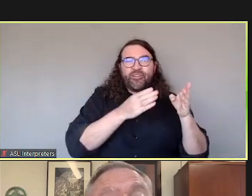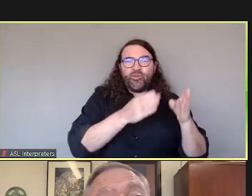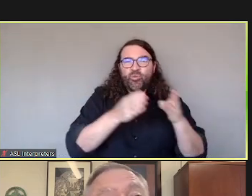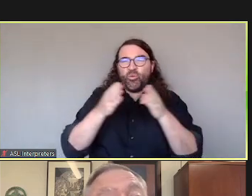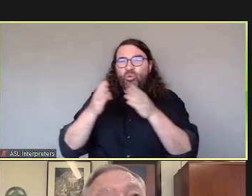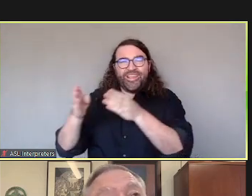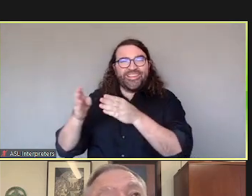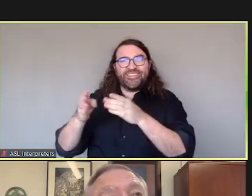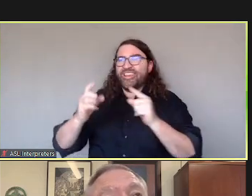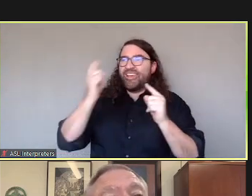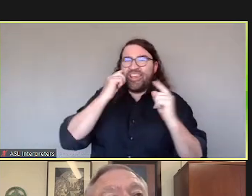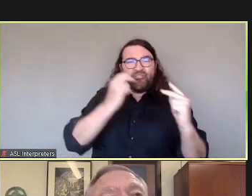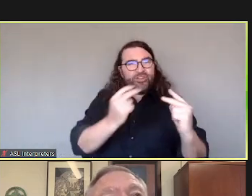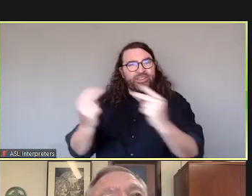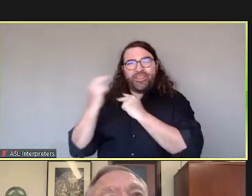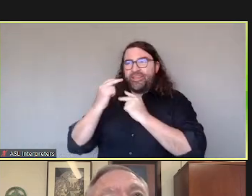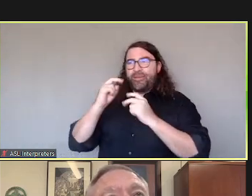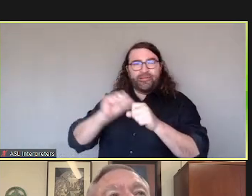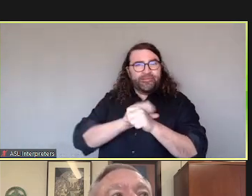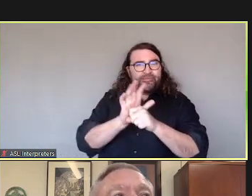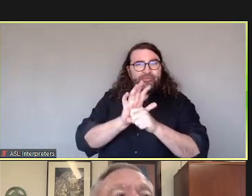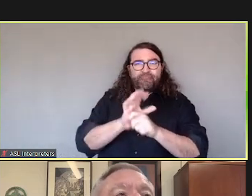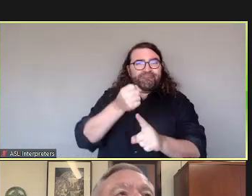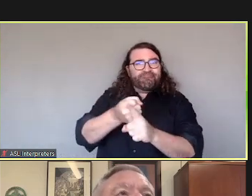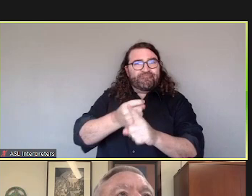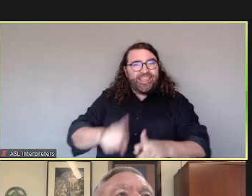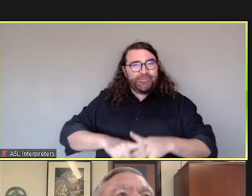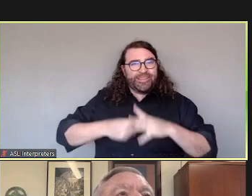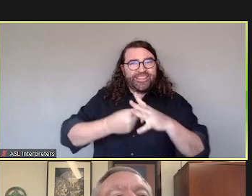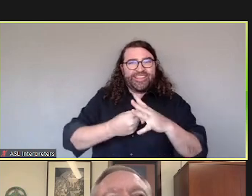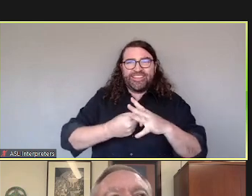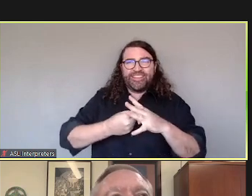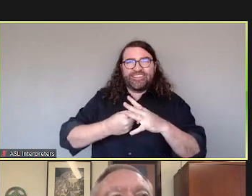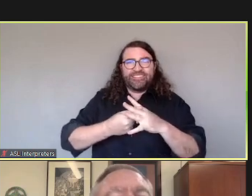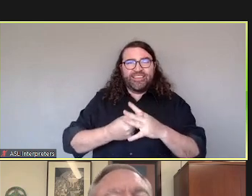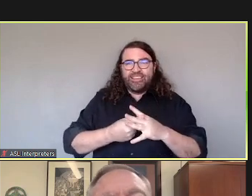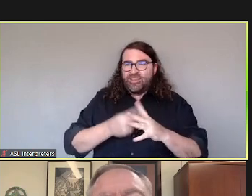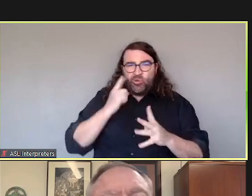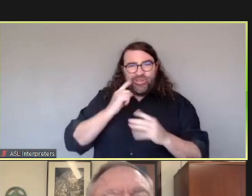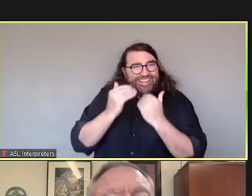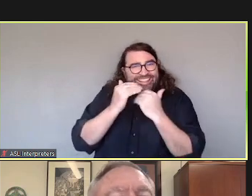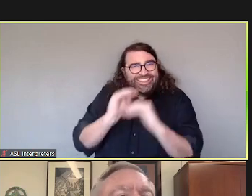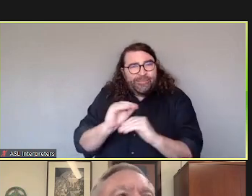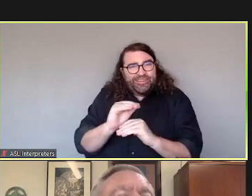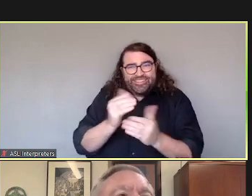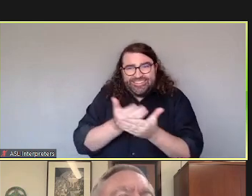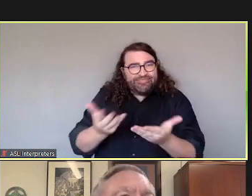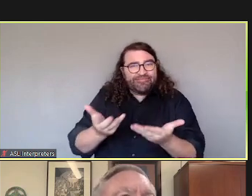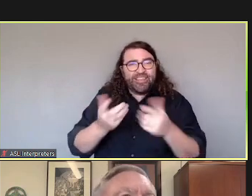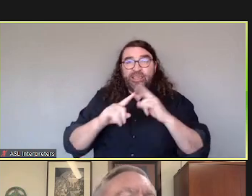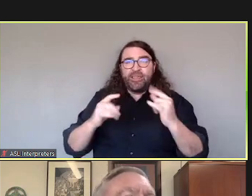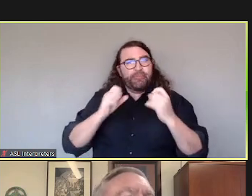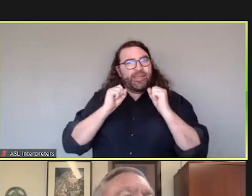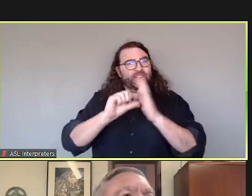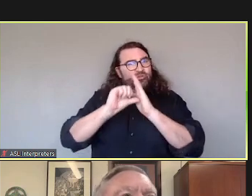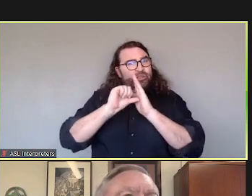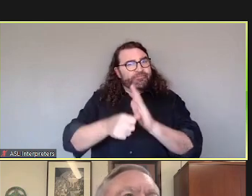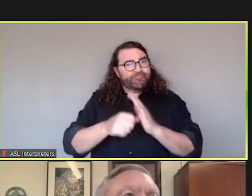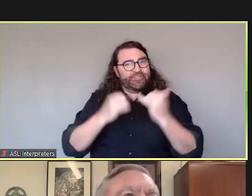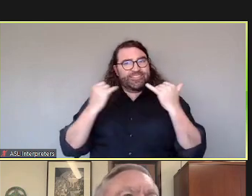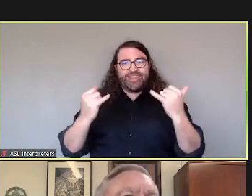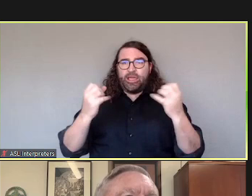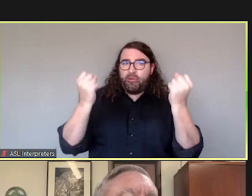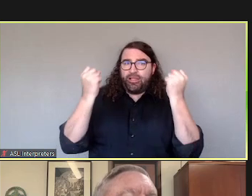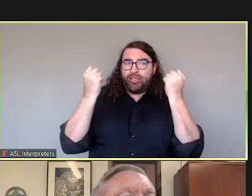we had to fight COVID, it just amazes me how much we have now. First, all our data on the website, we update case